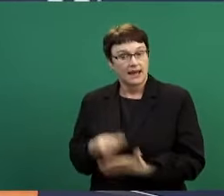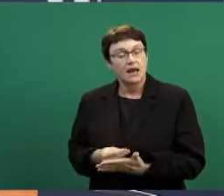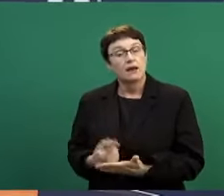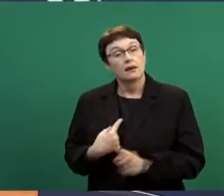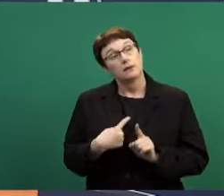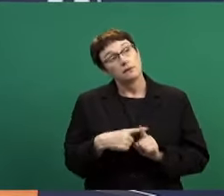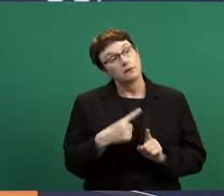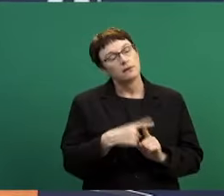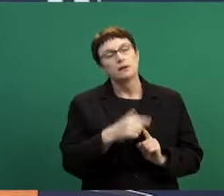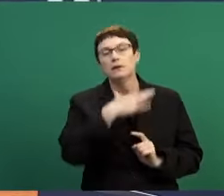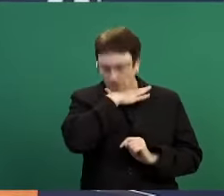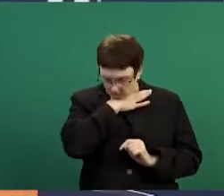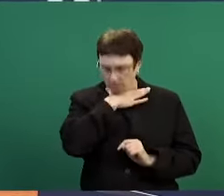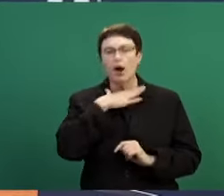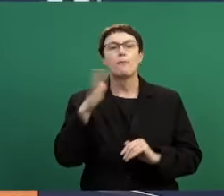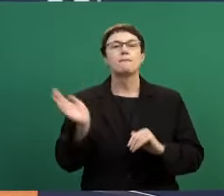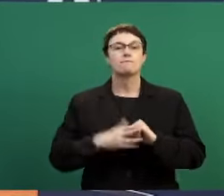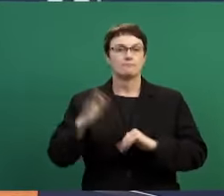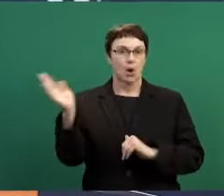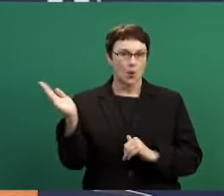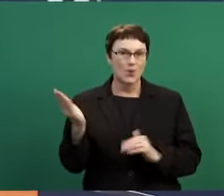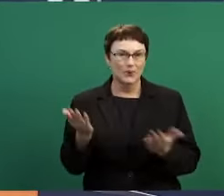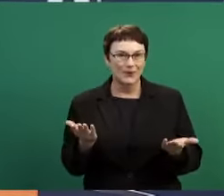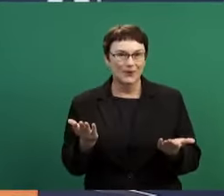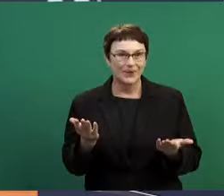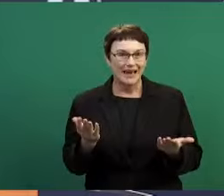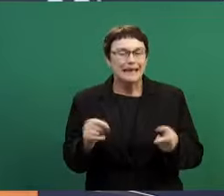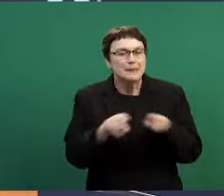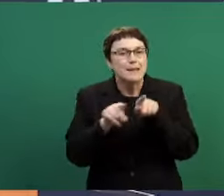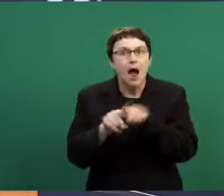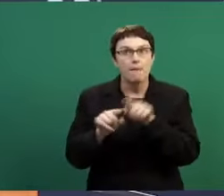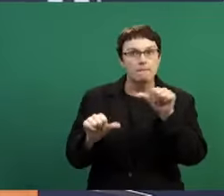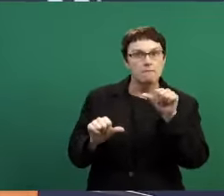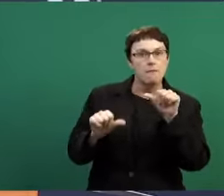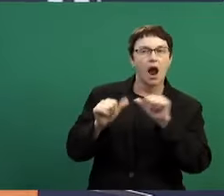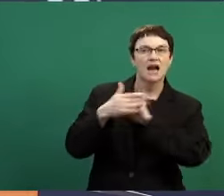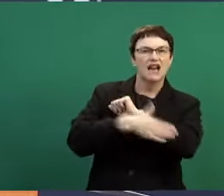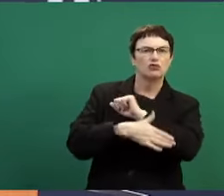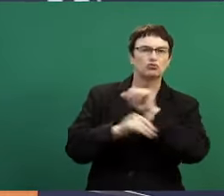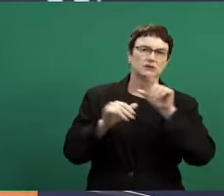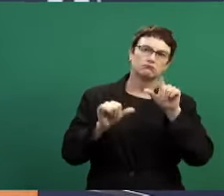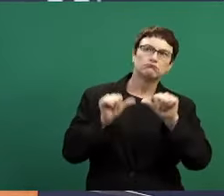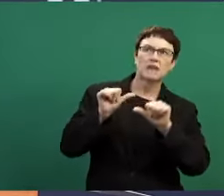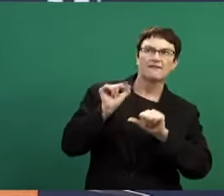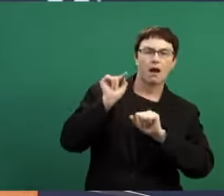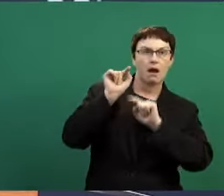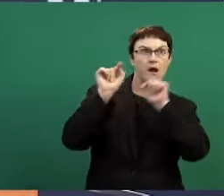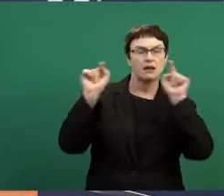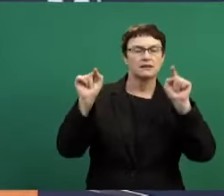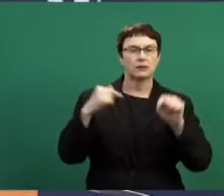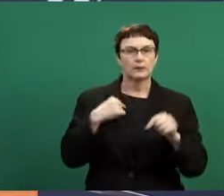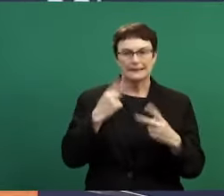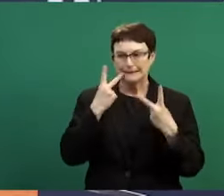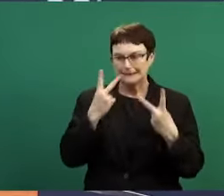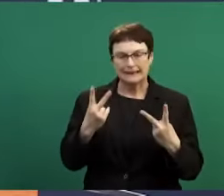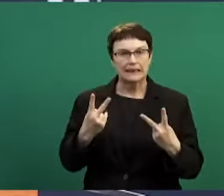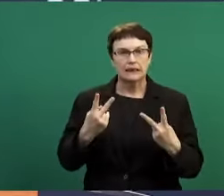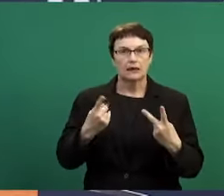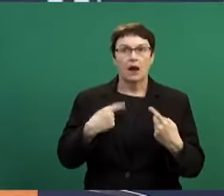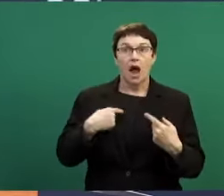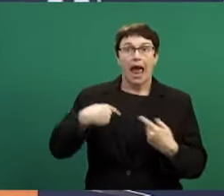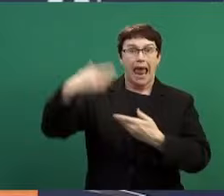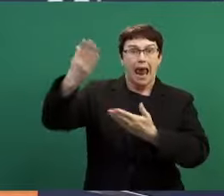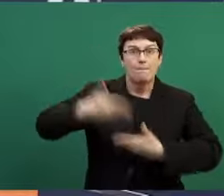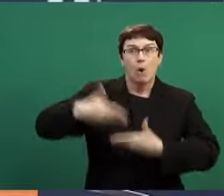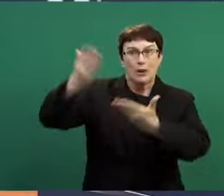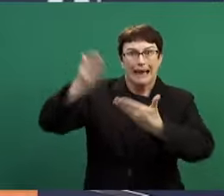the advanced economies. And in South Africa, we have also seen that as our debt goes up, as our deficit goes up, that